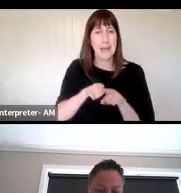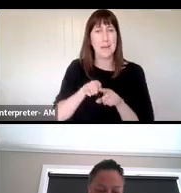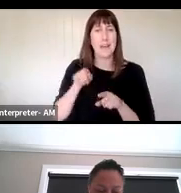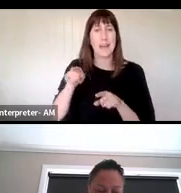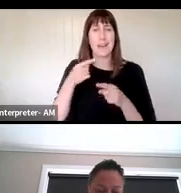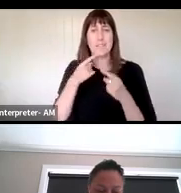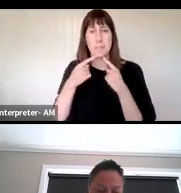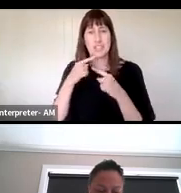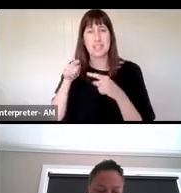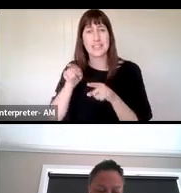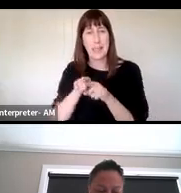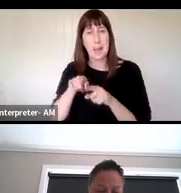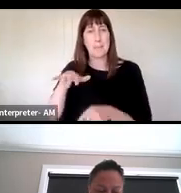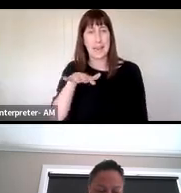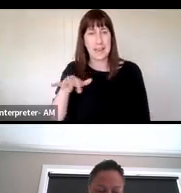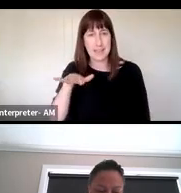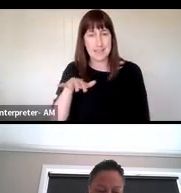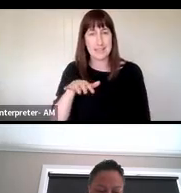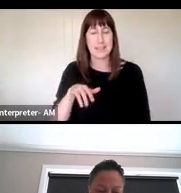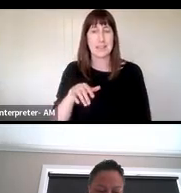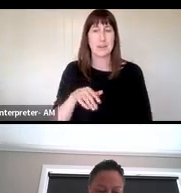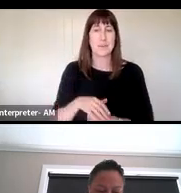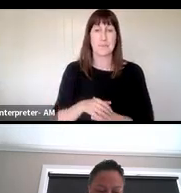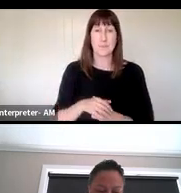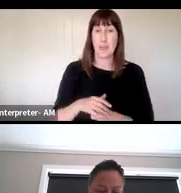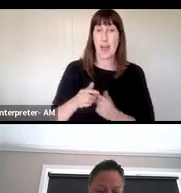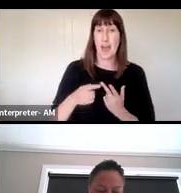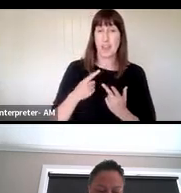The Canadian government have got some really good stuff.